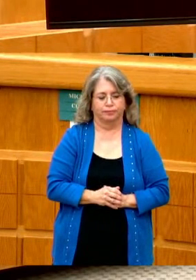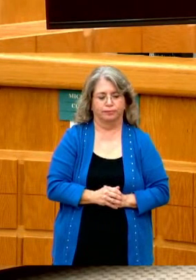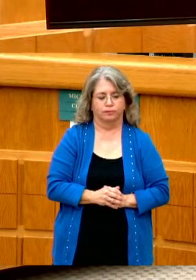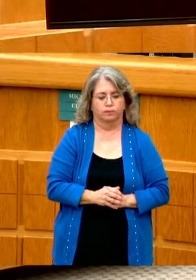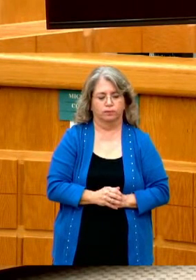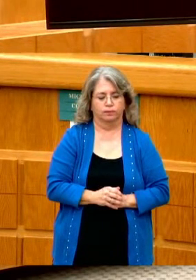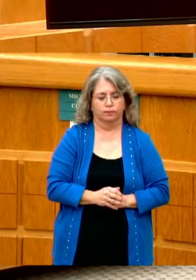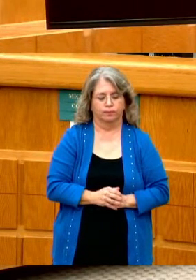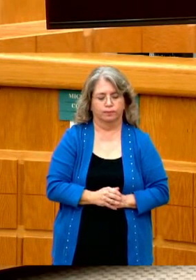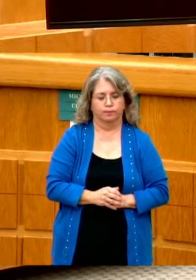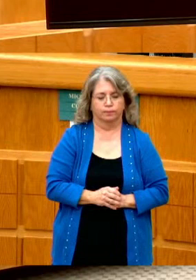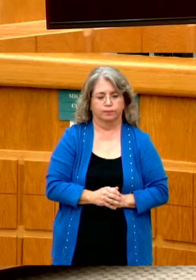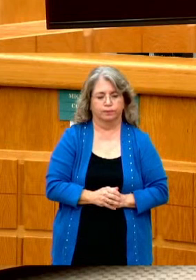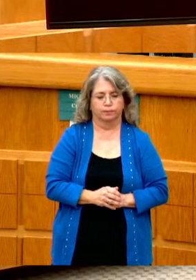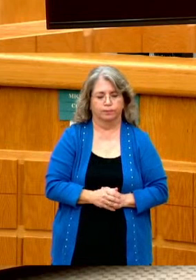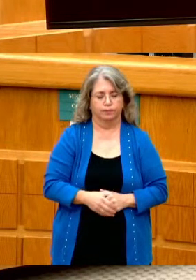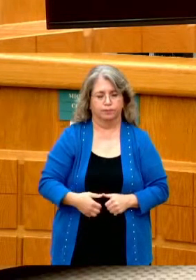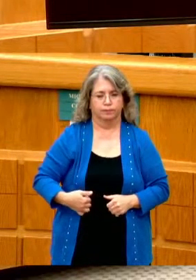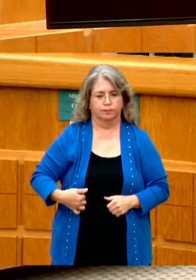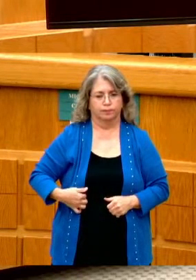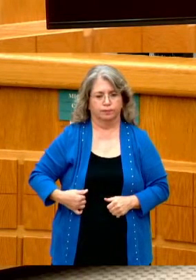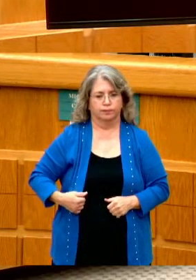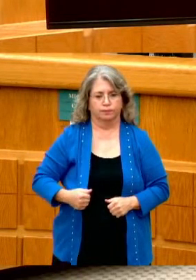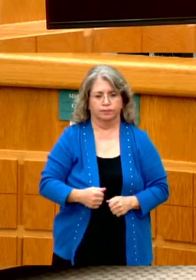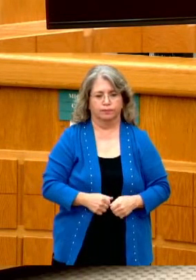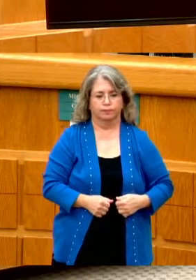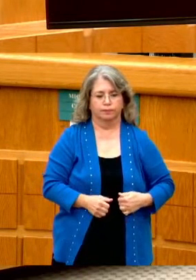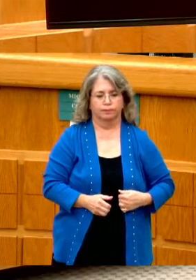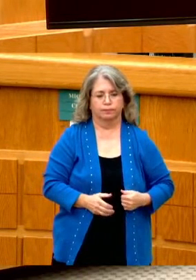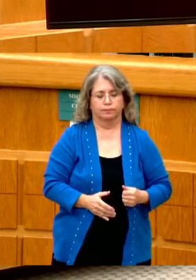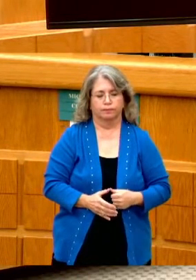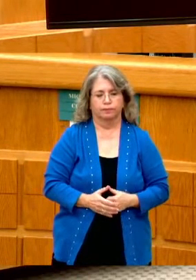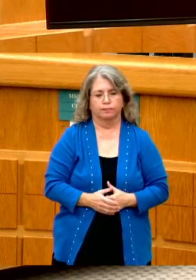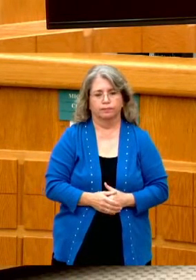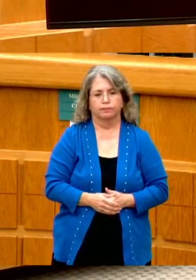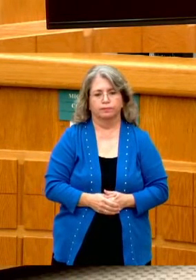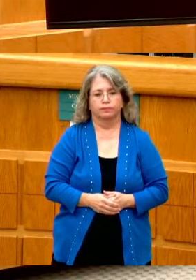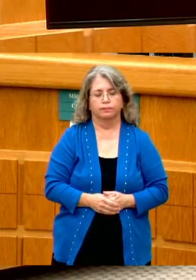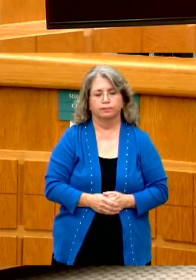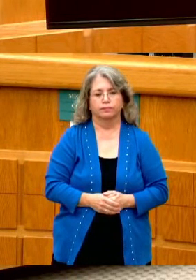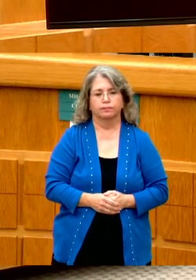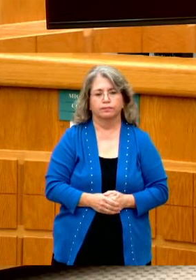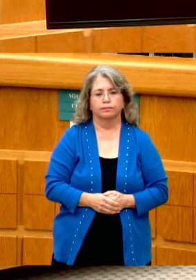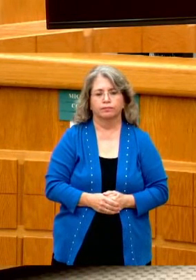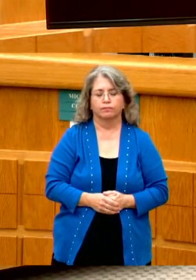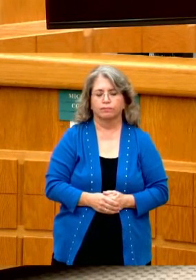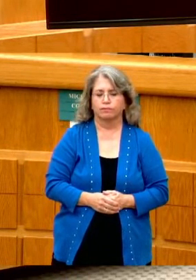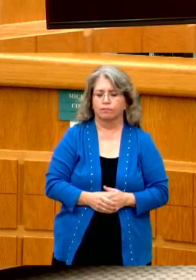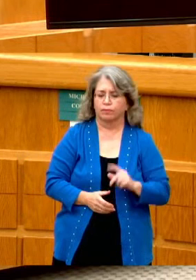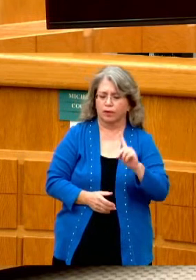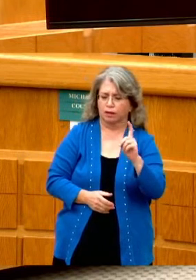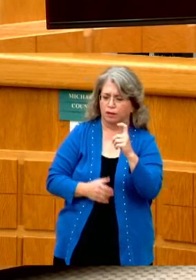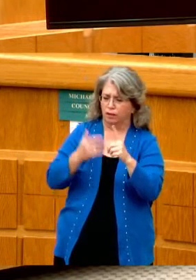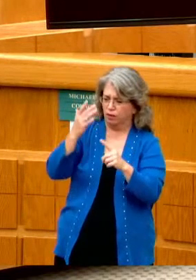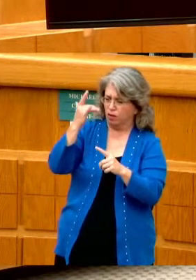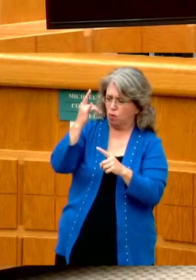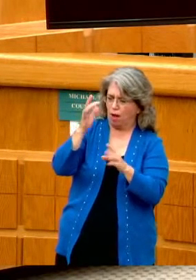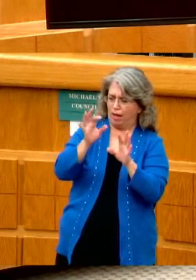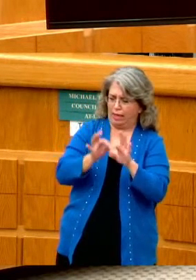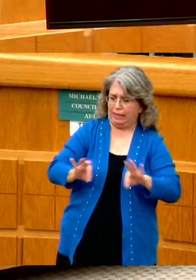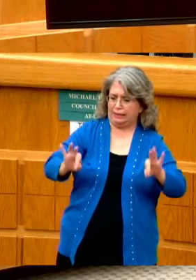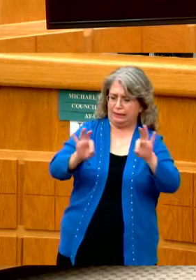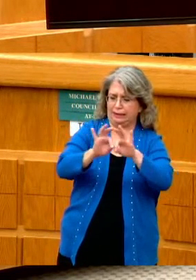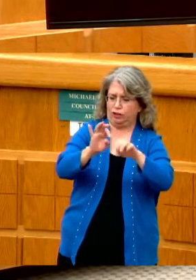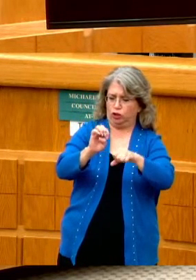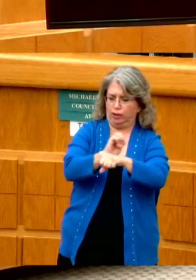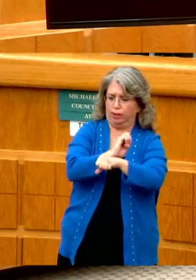para ser vacunado, preséntese en una de nuestras clínicas de vacunación. Why were essential employees not